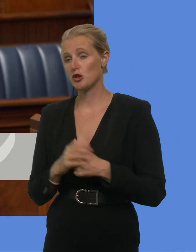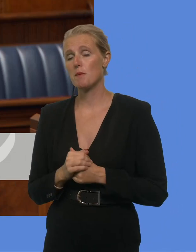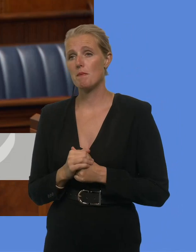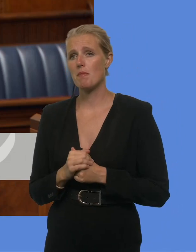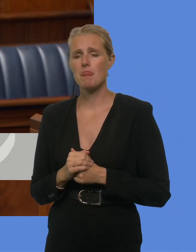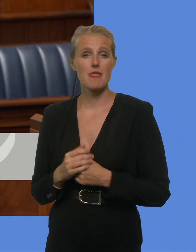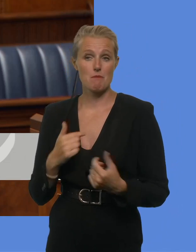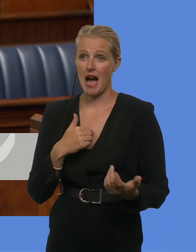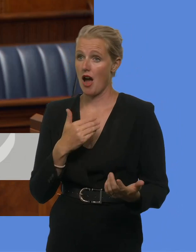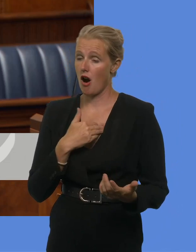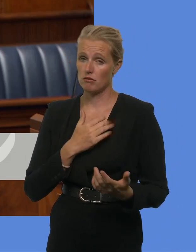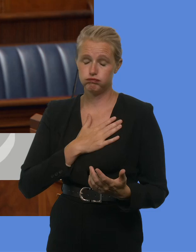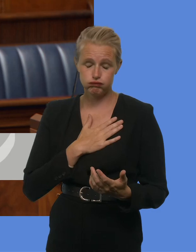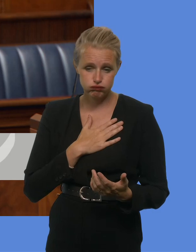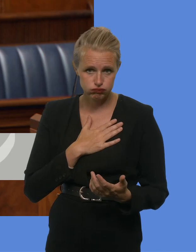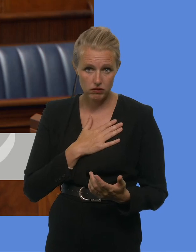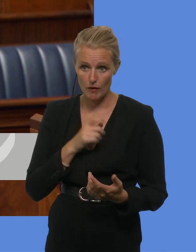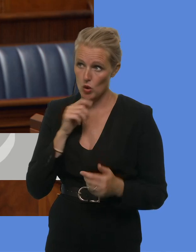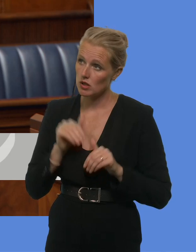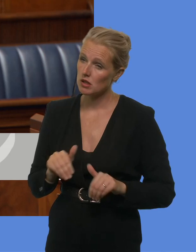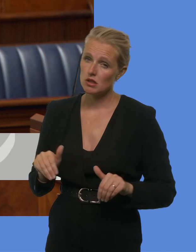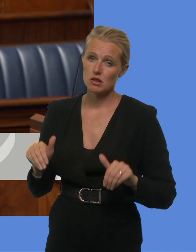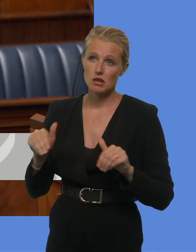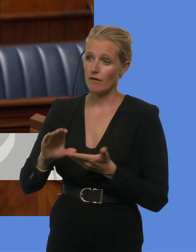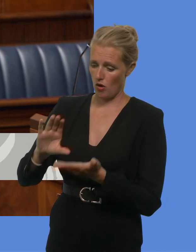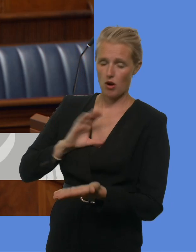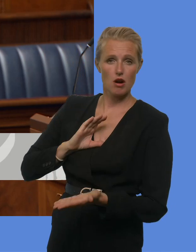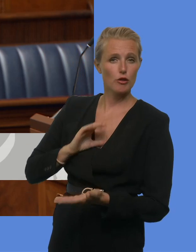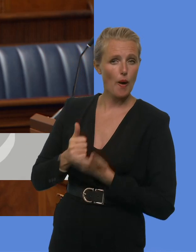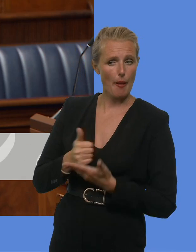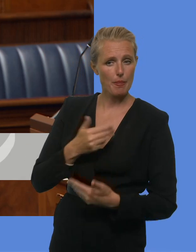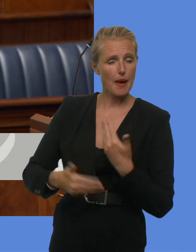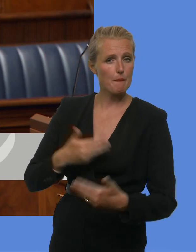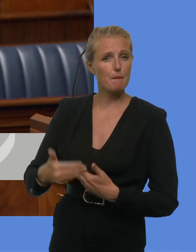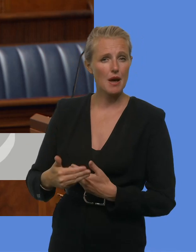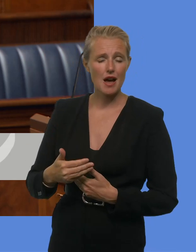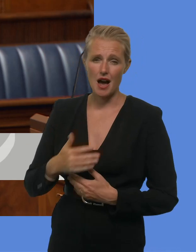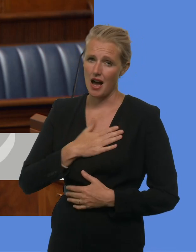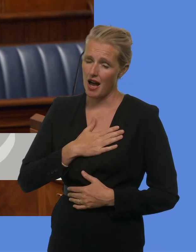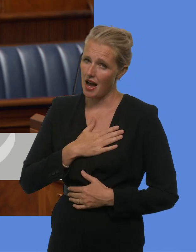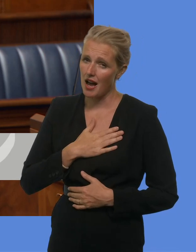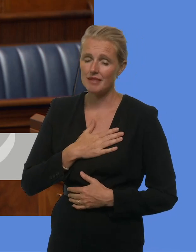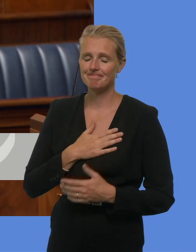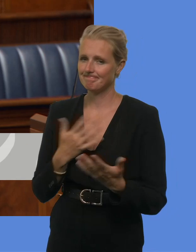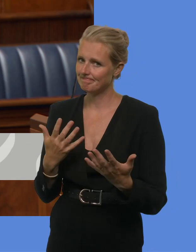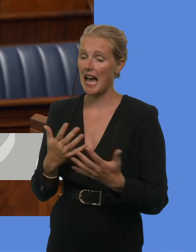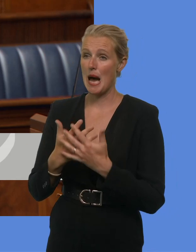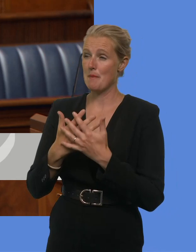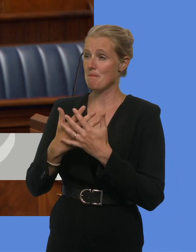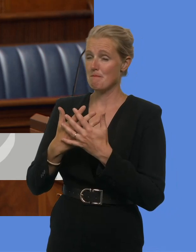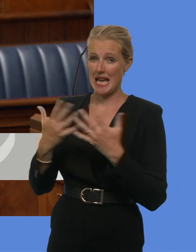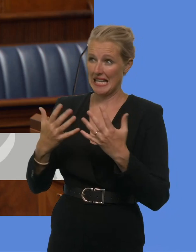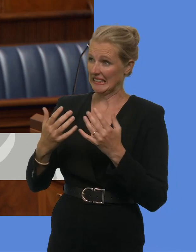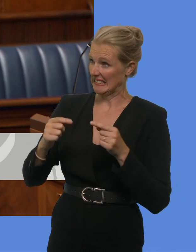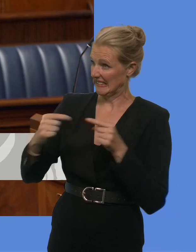my heart absolutely goes out to those that are waiting for this much-needed support. There was a huge battle, a huge fight to secure